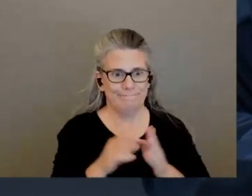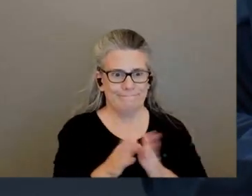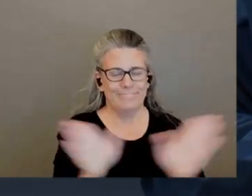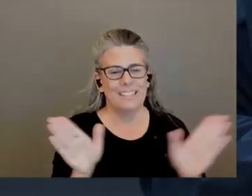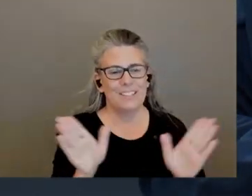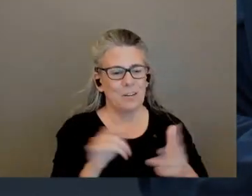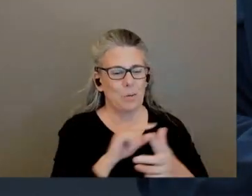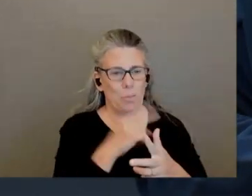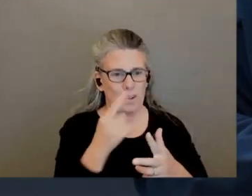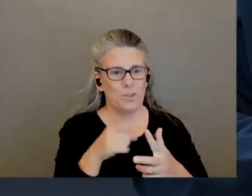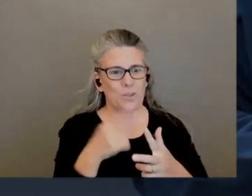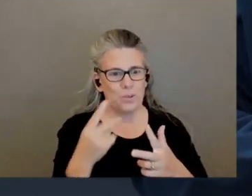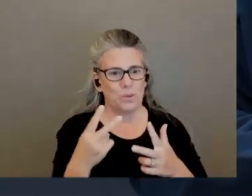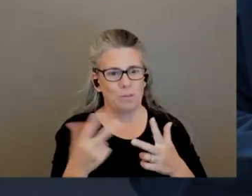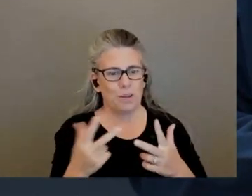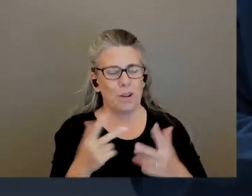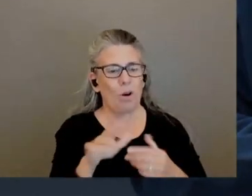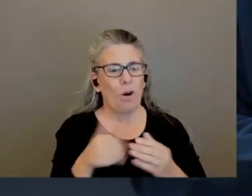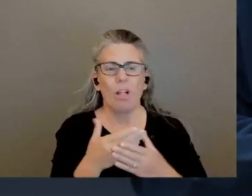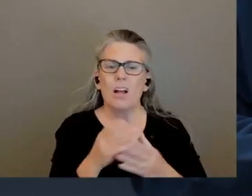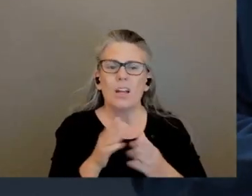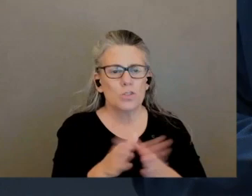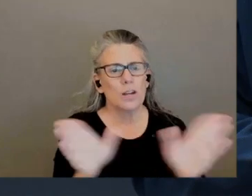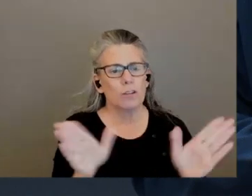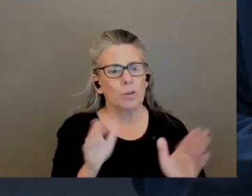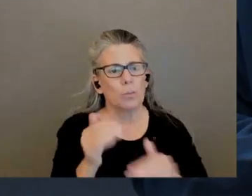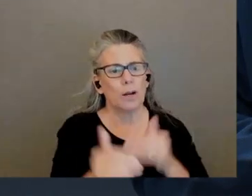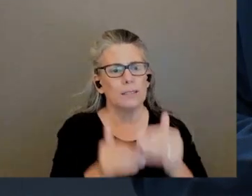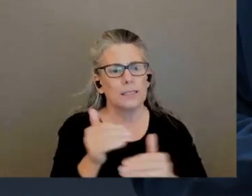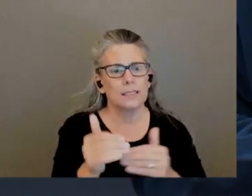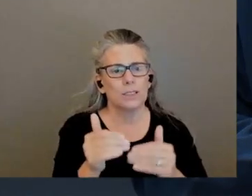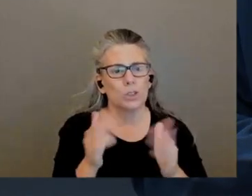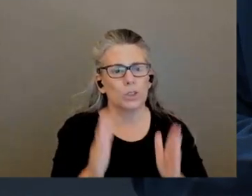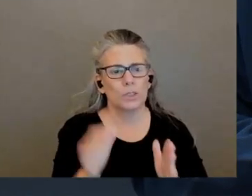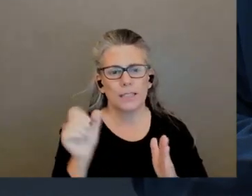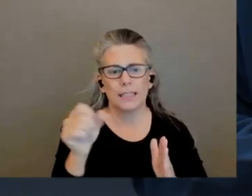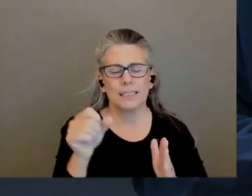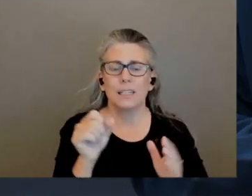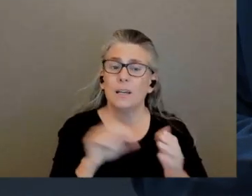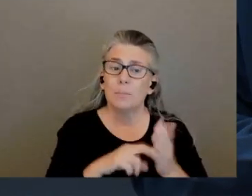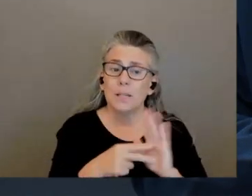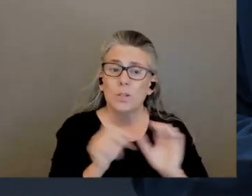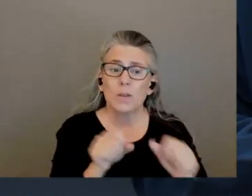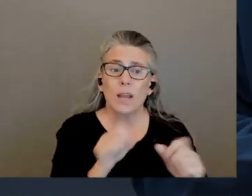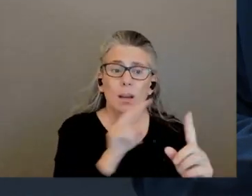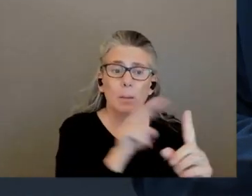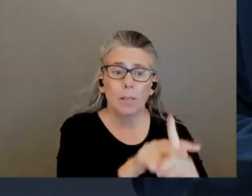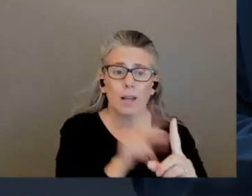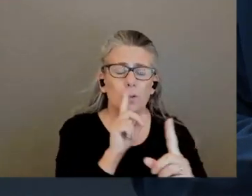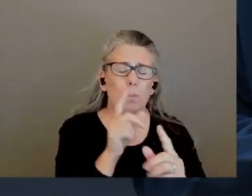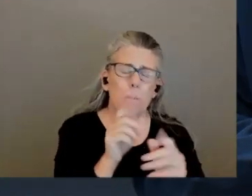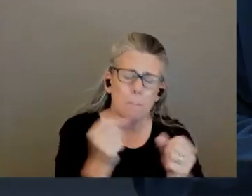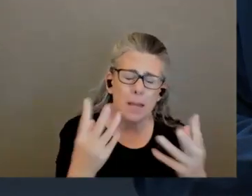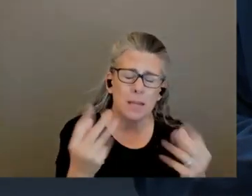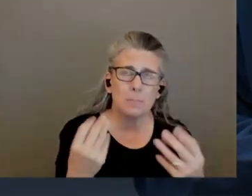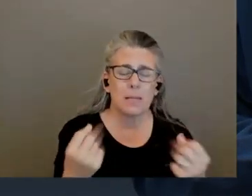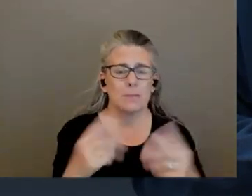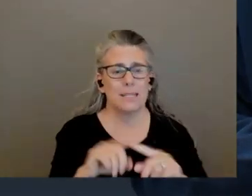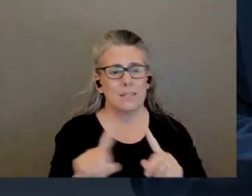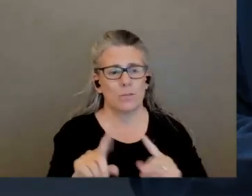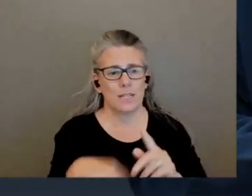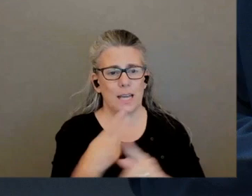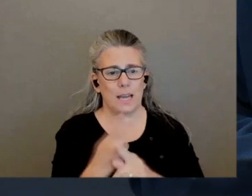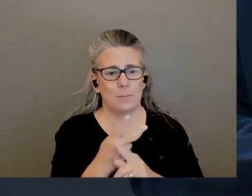general purpose processor. Okay. So it means that you can apply it to many different kinds of workloads. Okay. From web